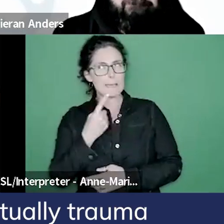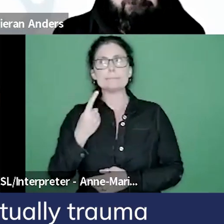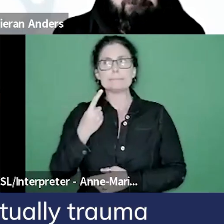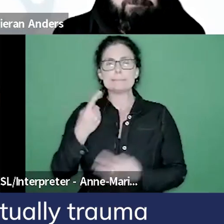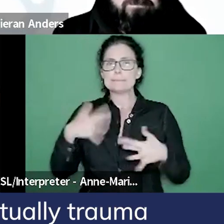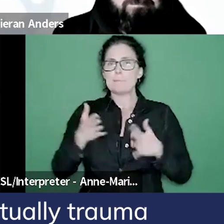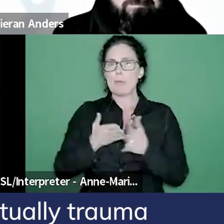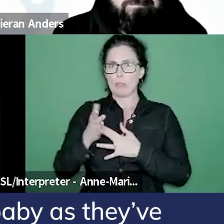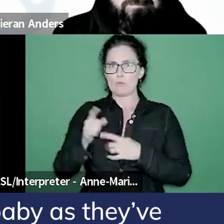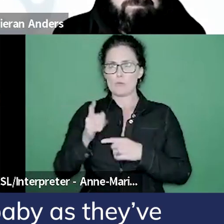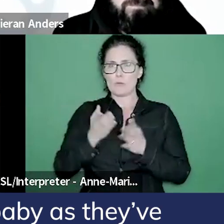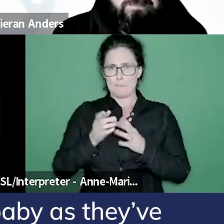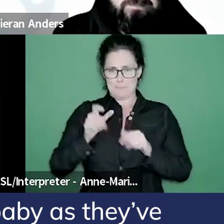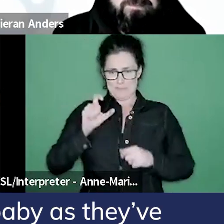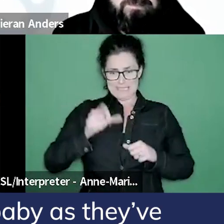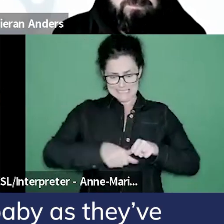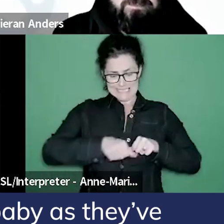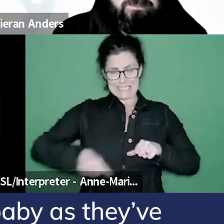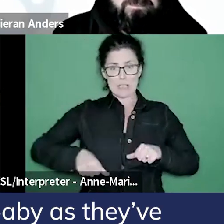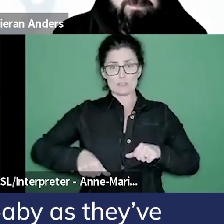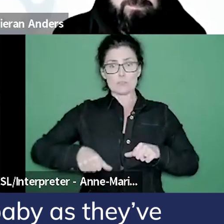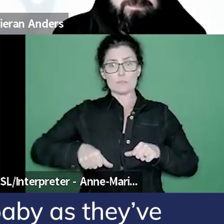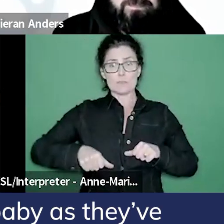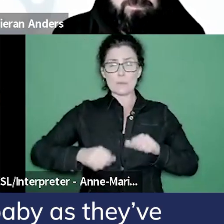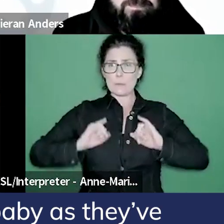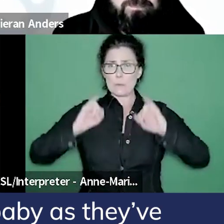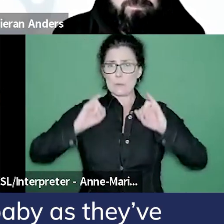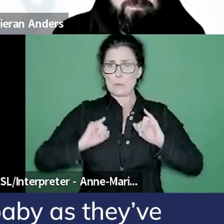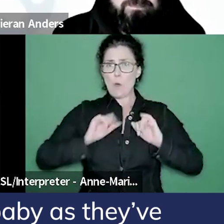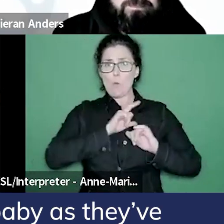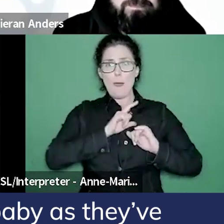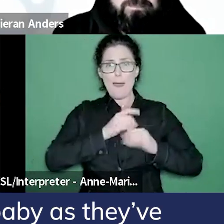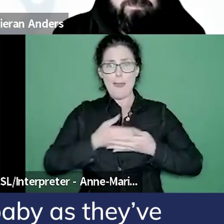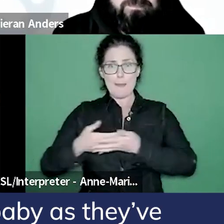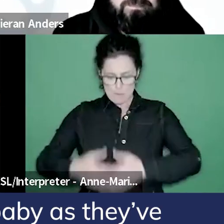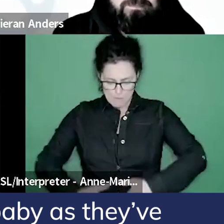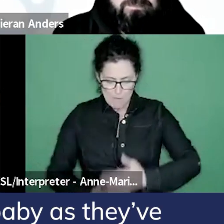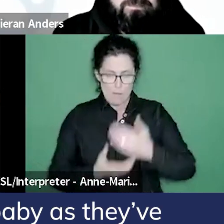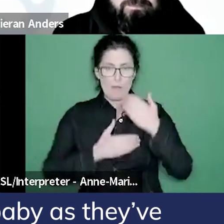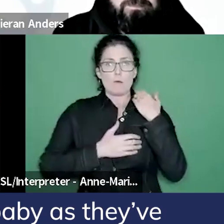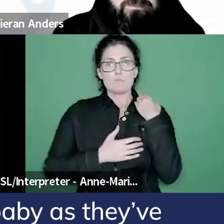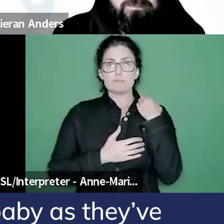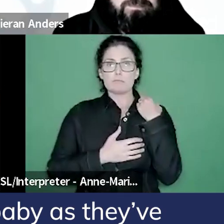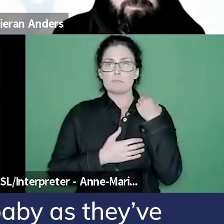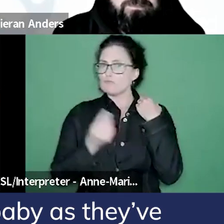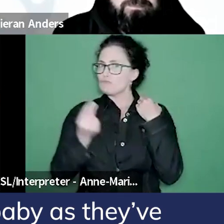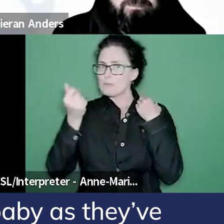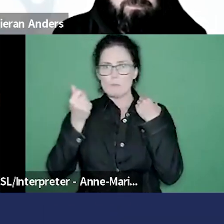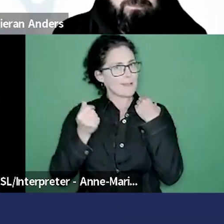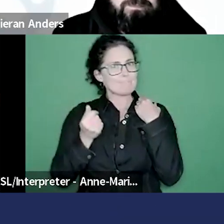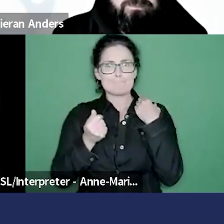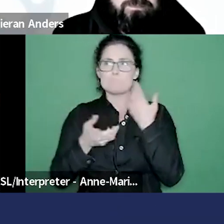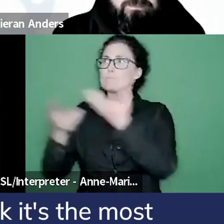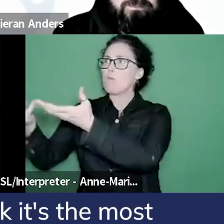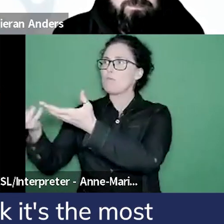actually trauma during the C-section because the mum hasn't been given the baby as they've requested and things. So